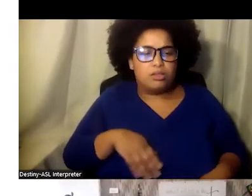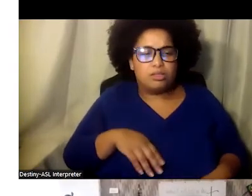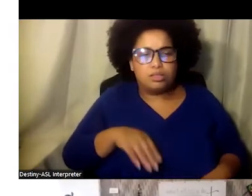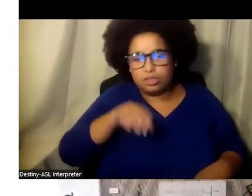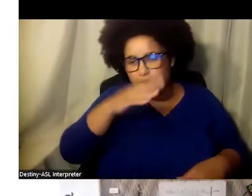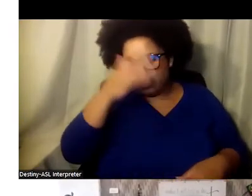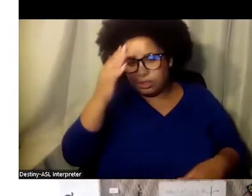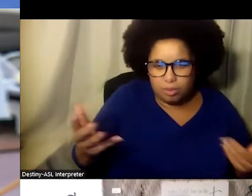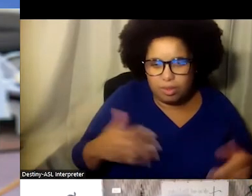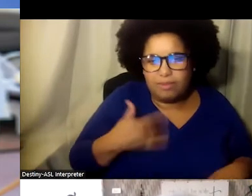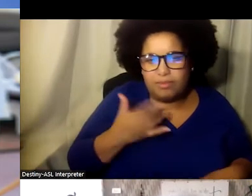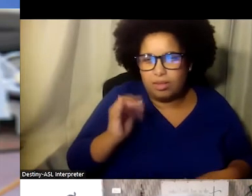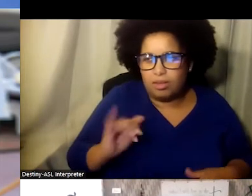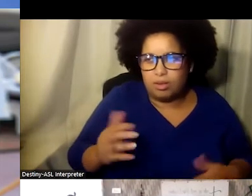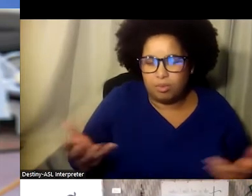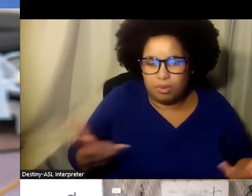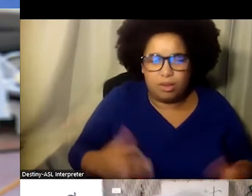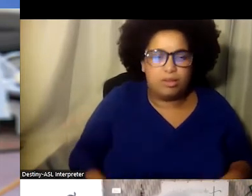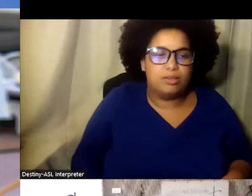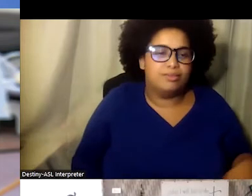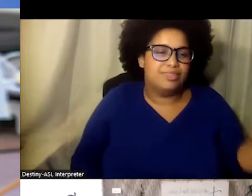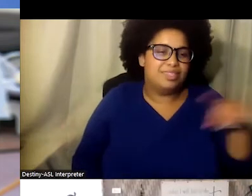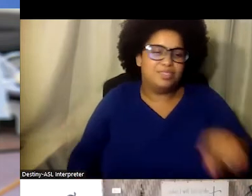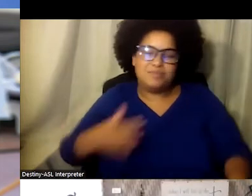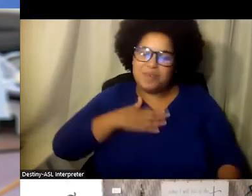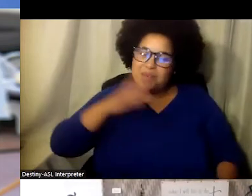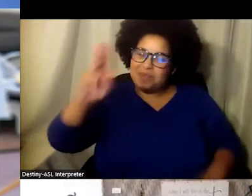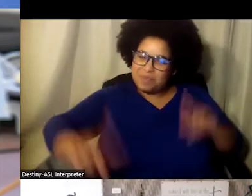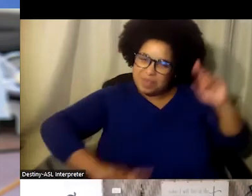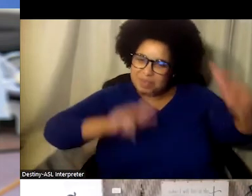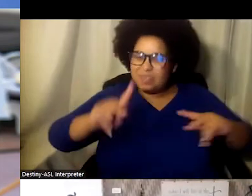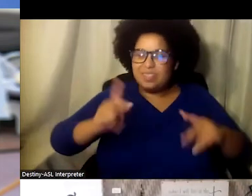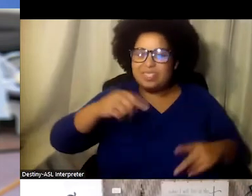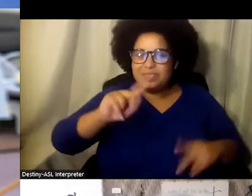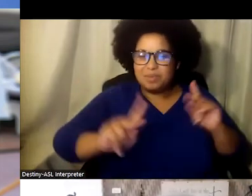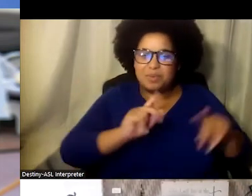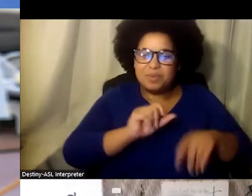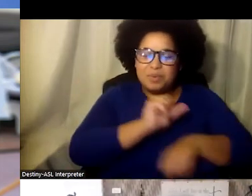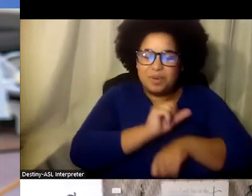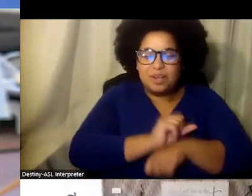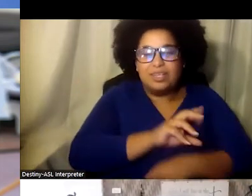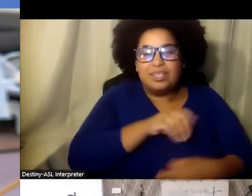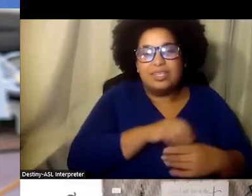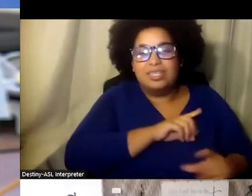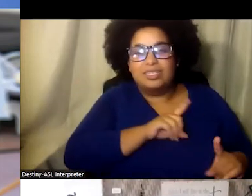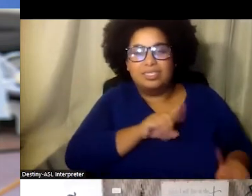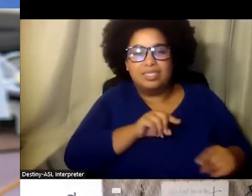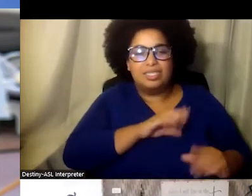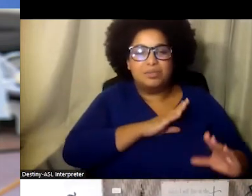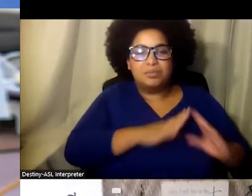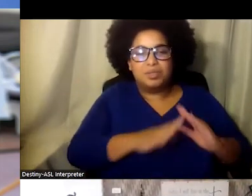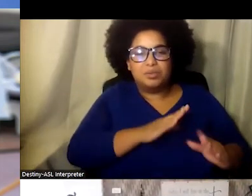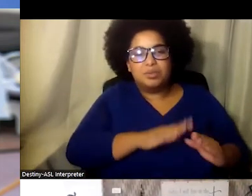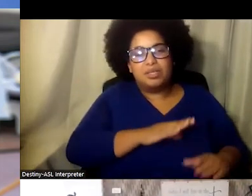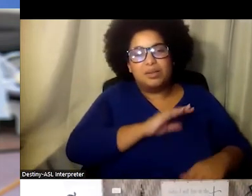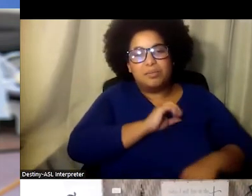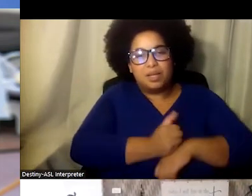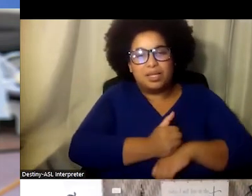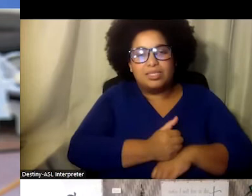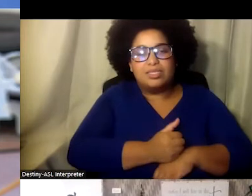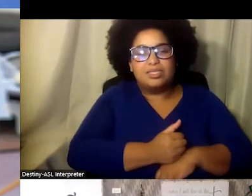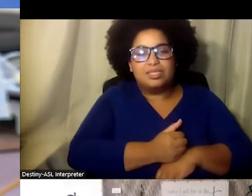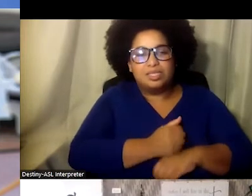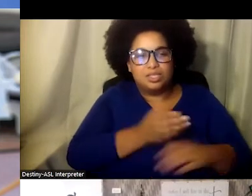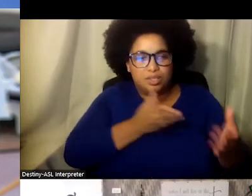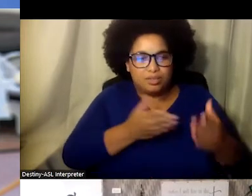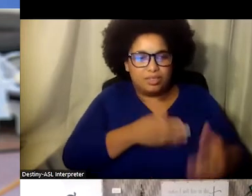800-510-2020. They can connect you. These are my people. These are the people who work in and attend community-based adult services, and some who